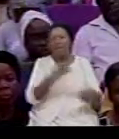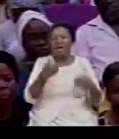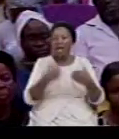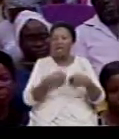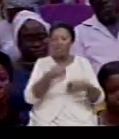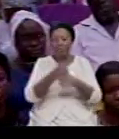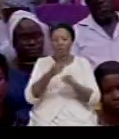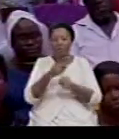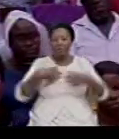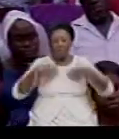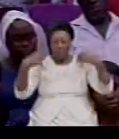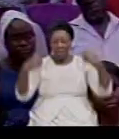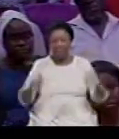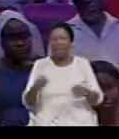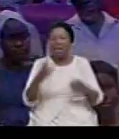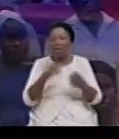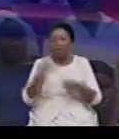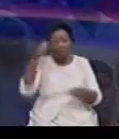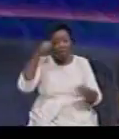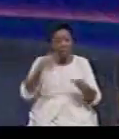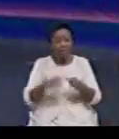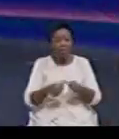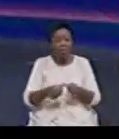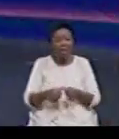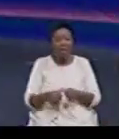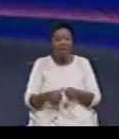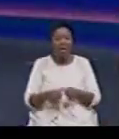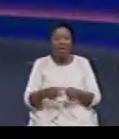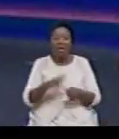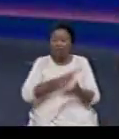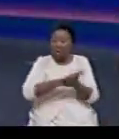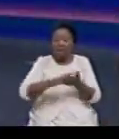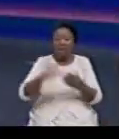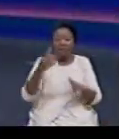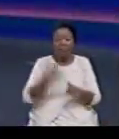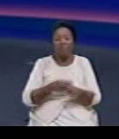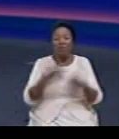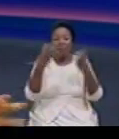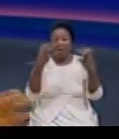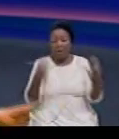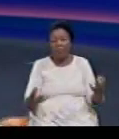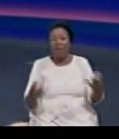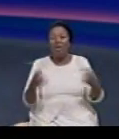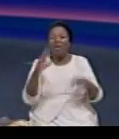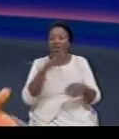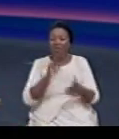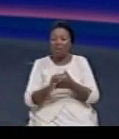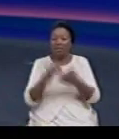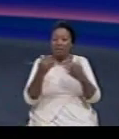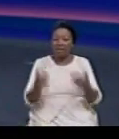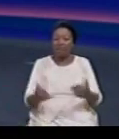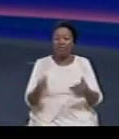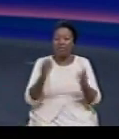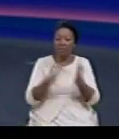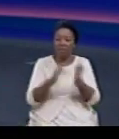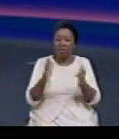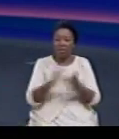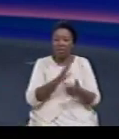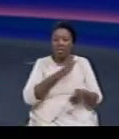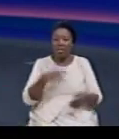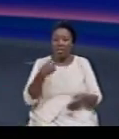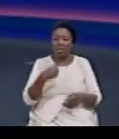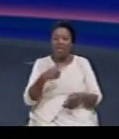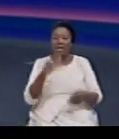whole. Remember, he was already cleansed from leprosy, but now it's Jesus said, because of the